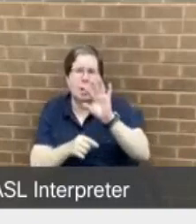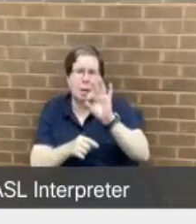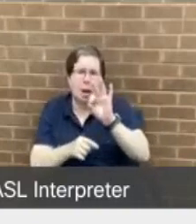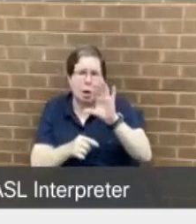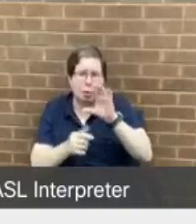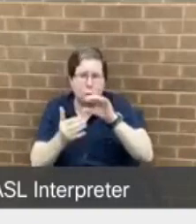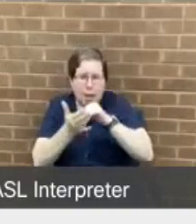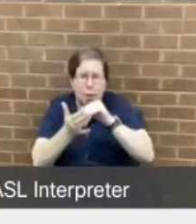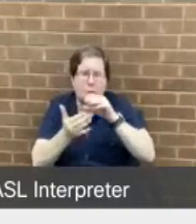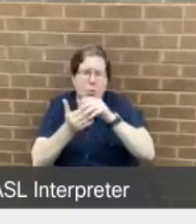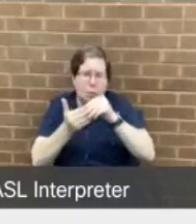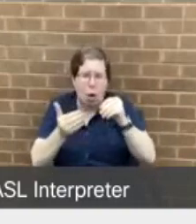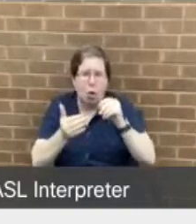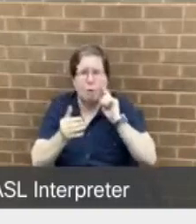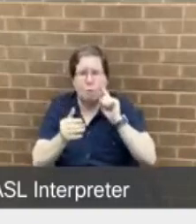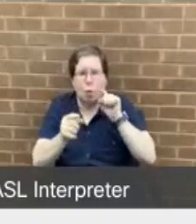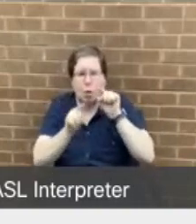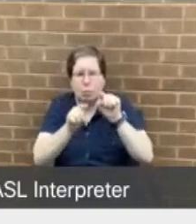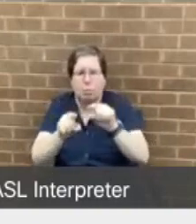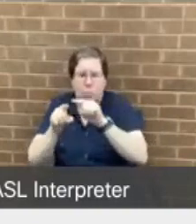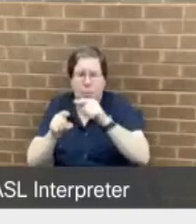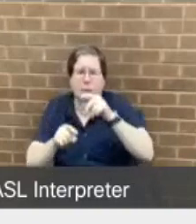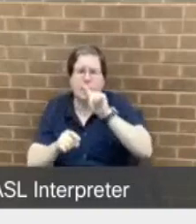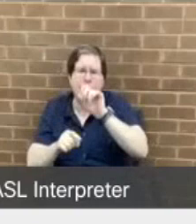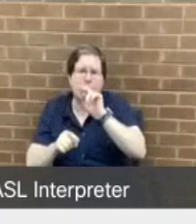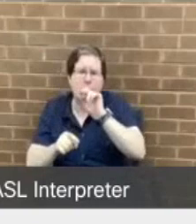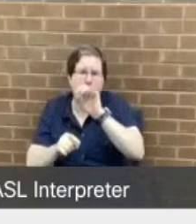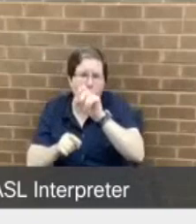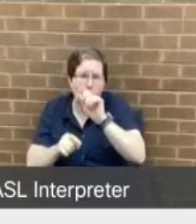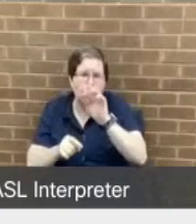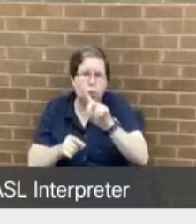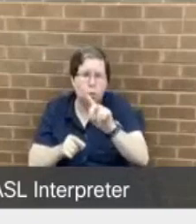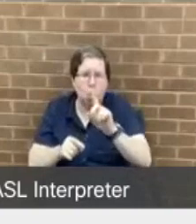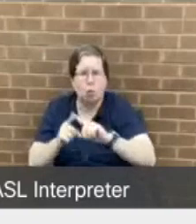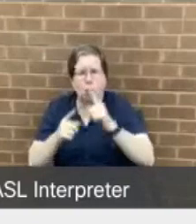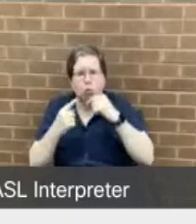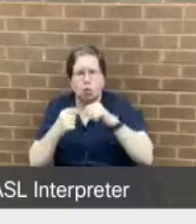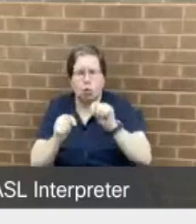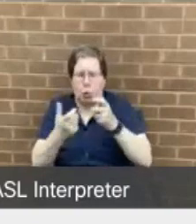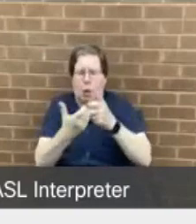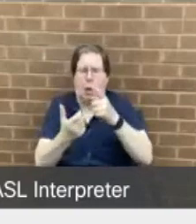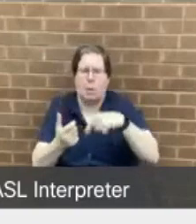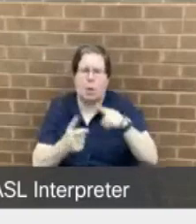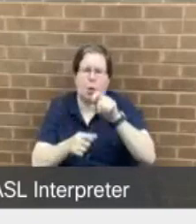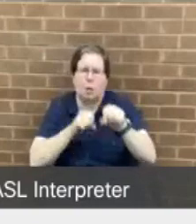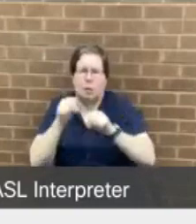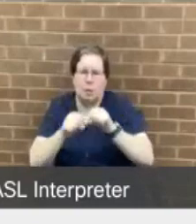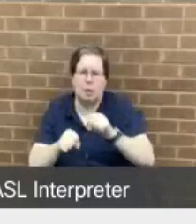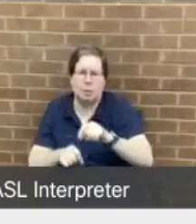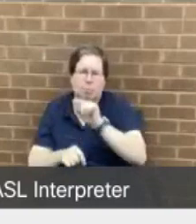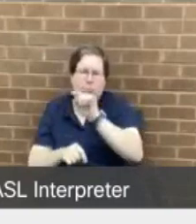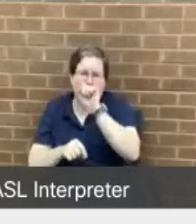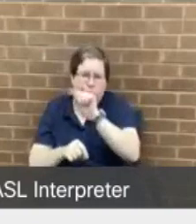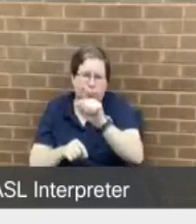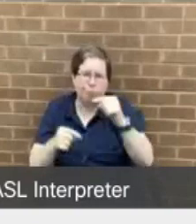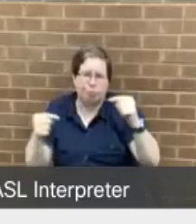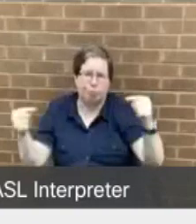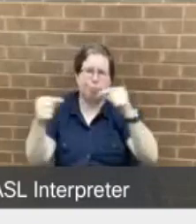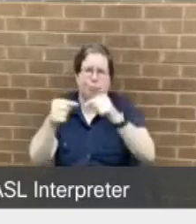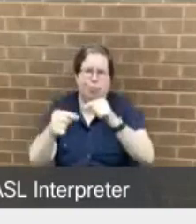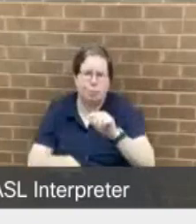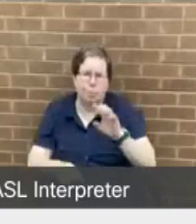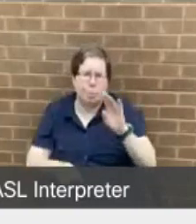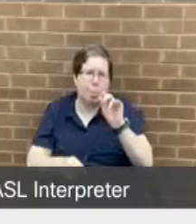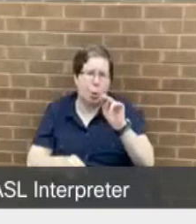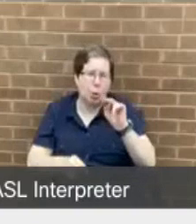address pinch points along Ten Oaks Road to ensure we can accommodate cyclists between Burnt Woods and Brighton Dam Road. So that